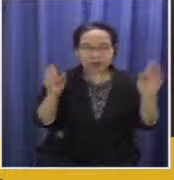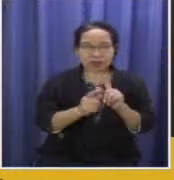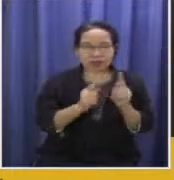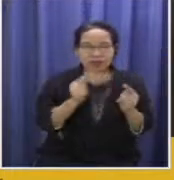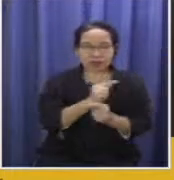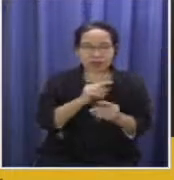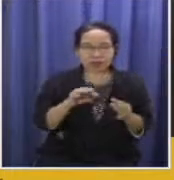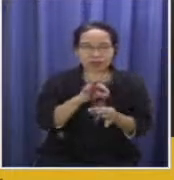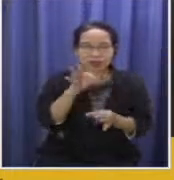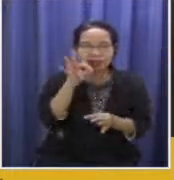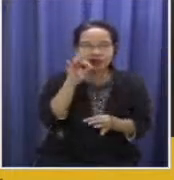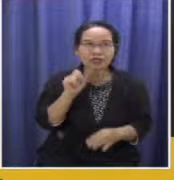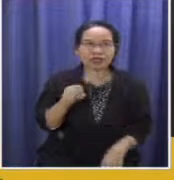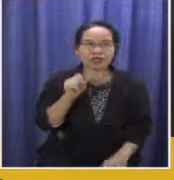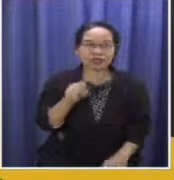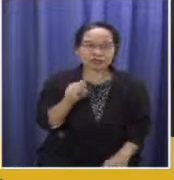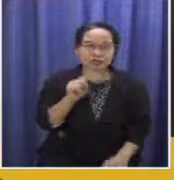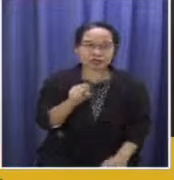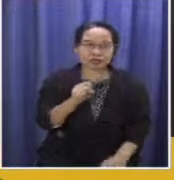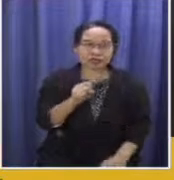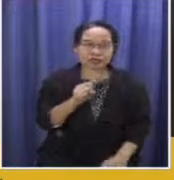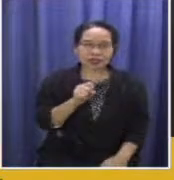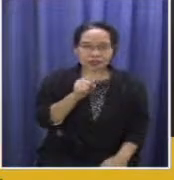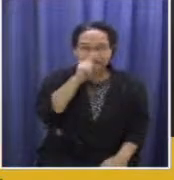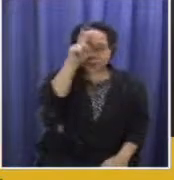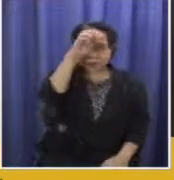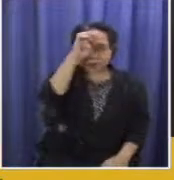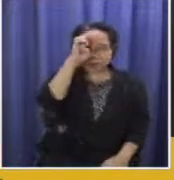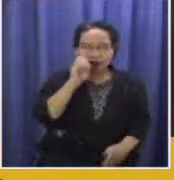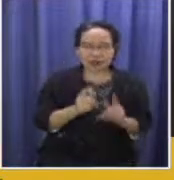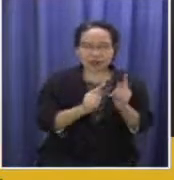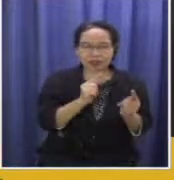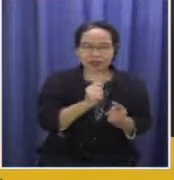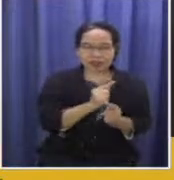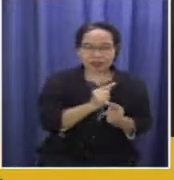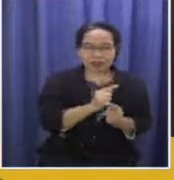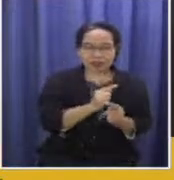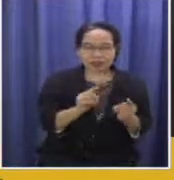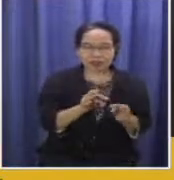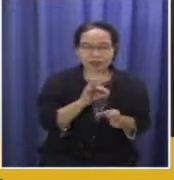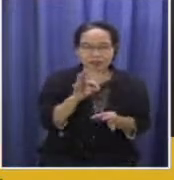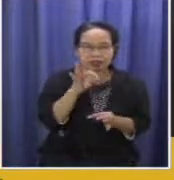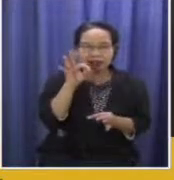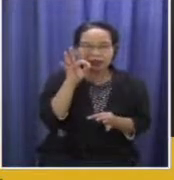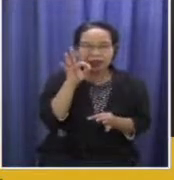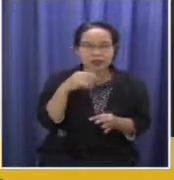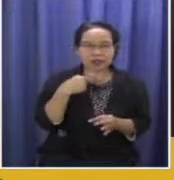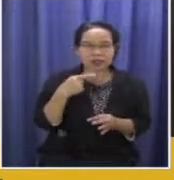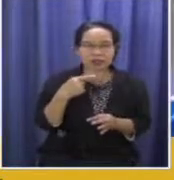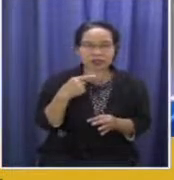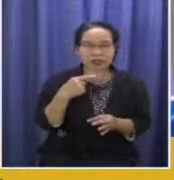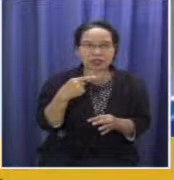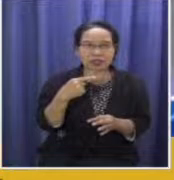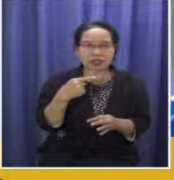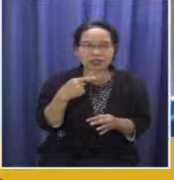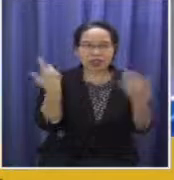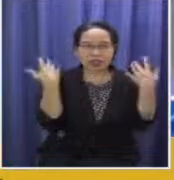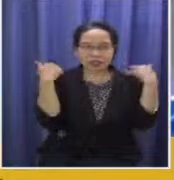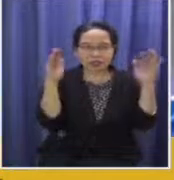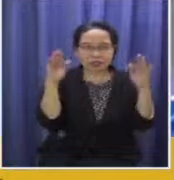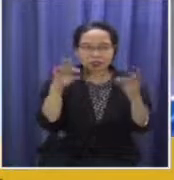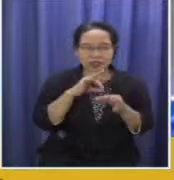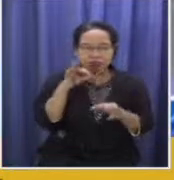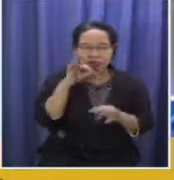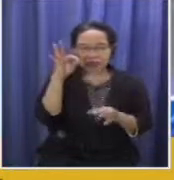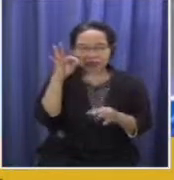translated spirit there? Yes, brother Eli, it's translated spirit. it says. So, angels are